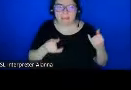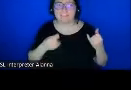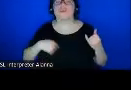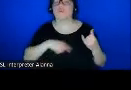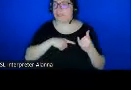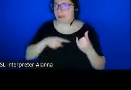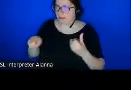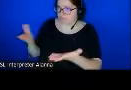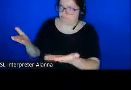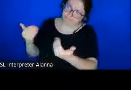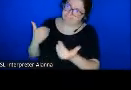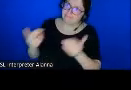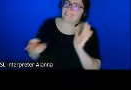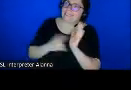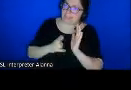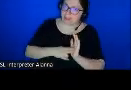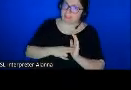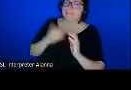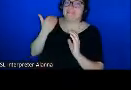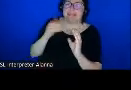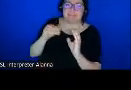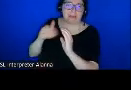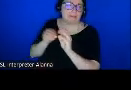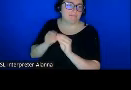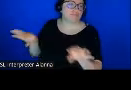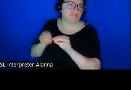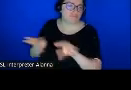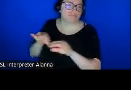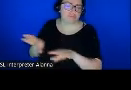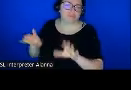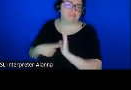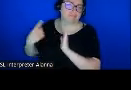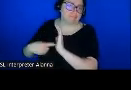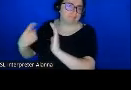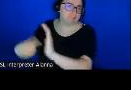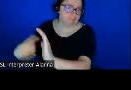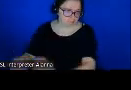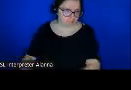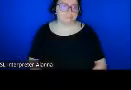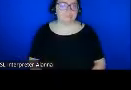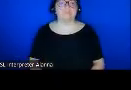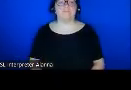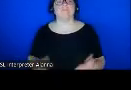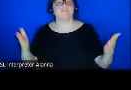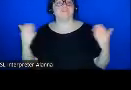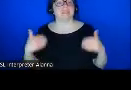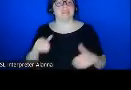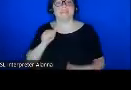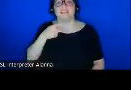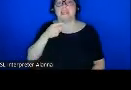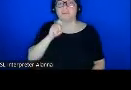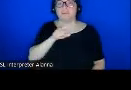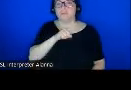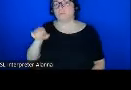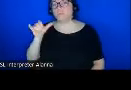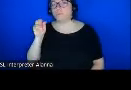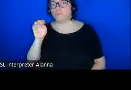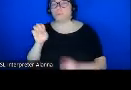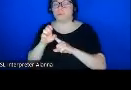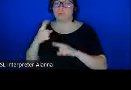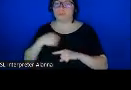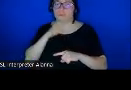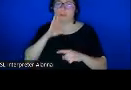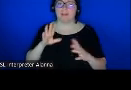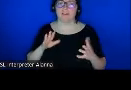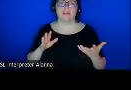every day um and then in the next quarter uh april to june we're going to be really implementing a lot of